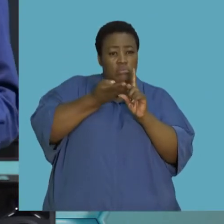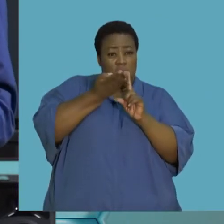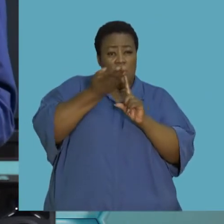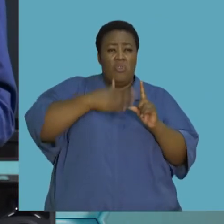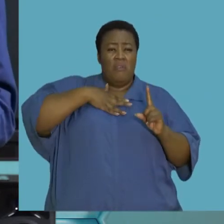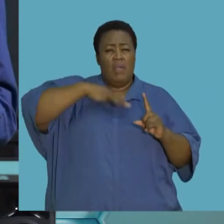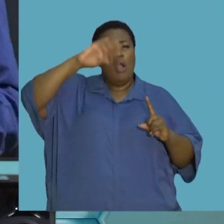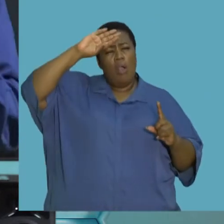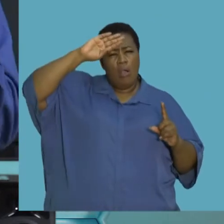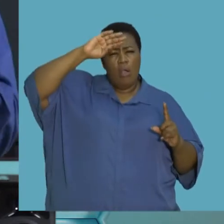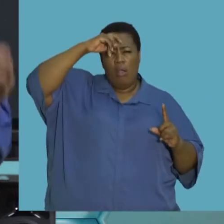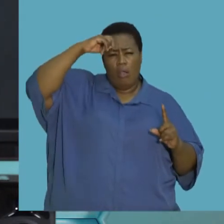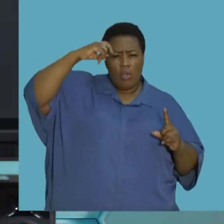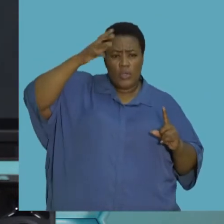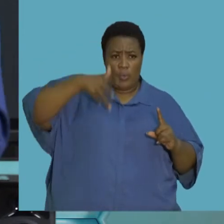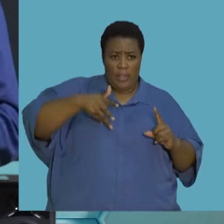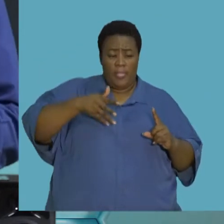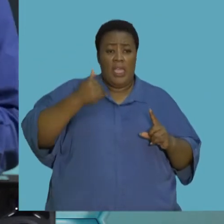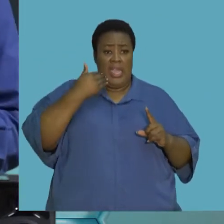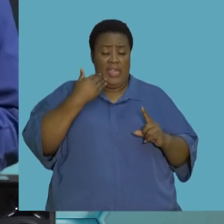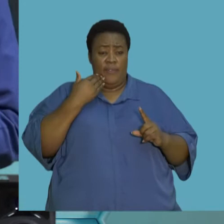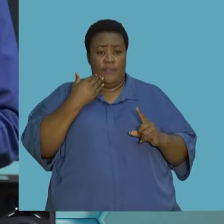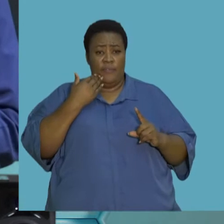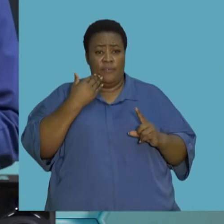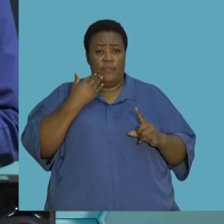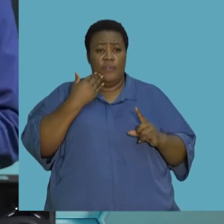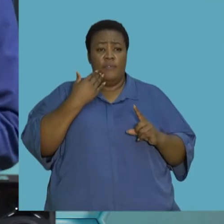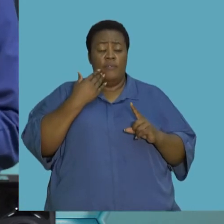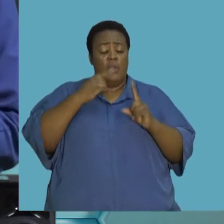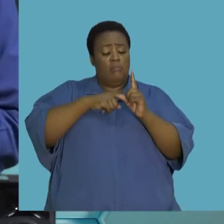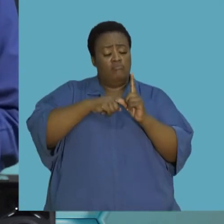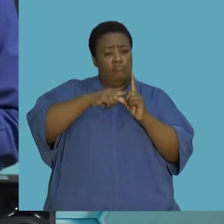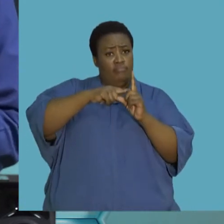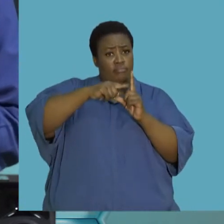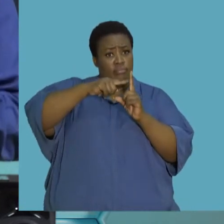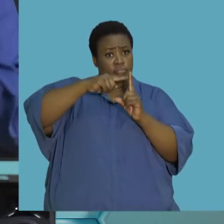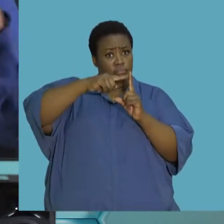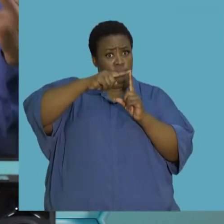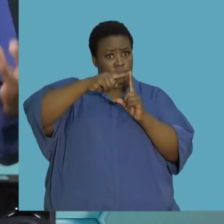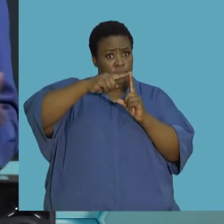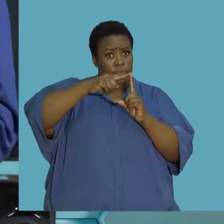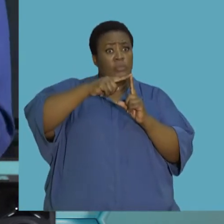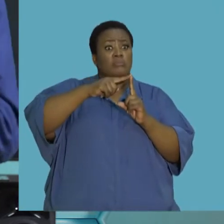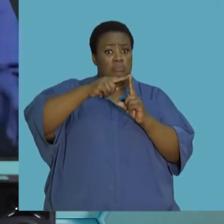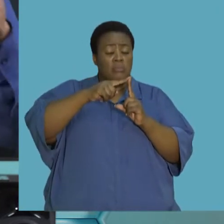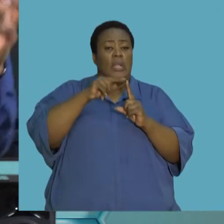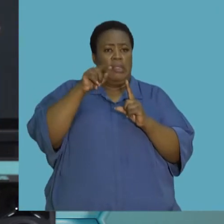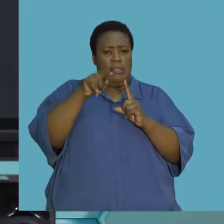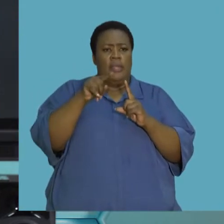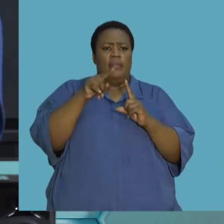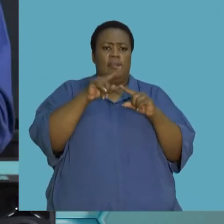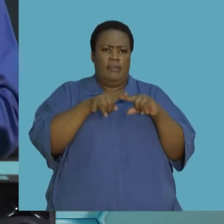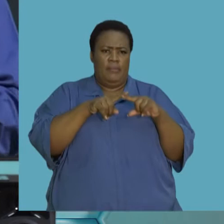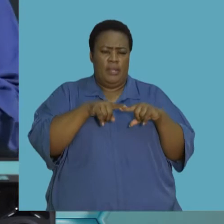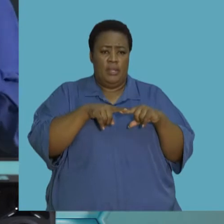much hotter. So the temperature of an individual increasing would be the dependent variable. So if someone had an